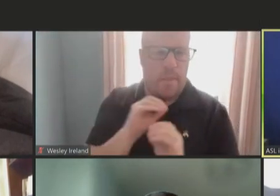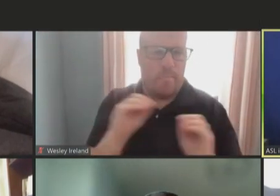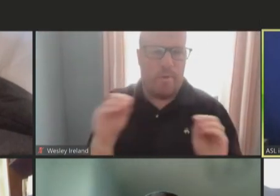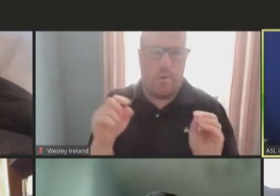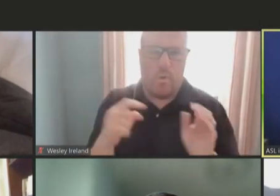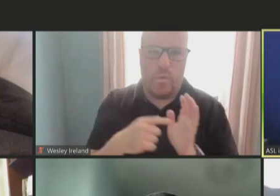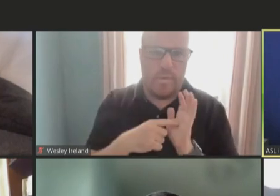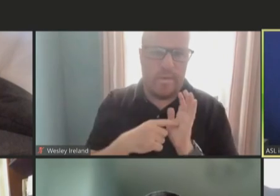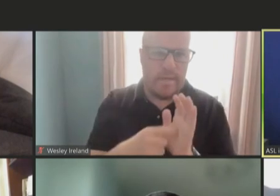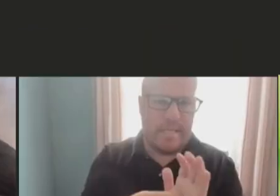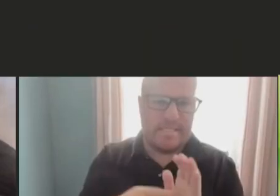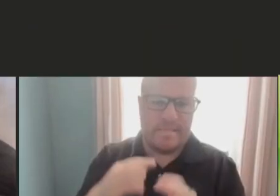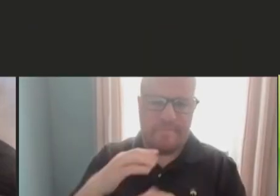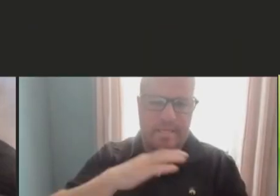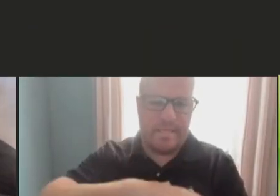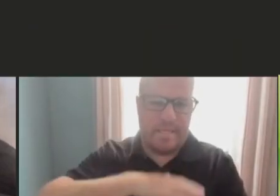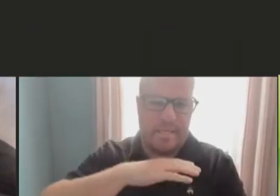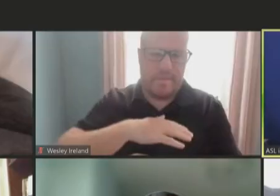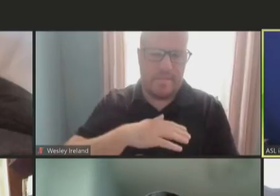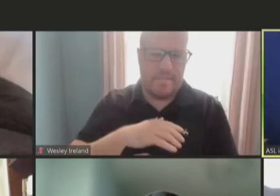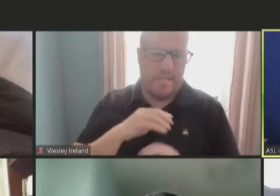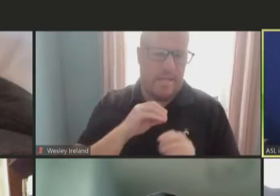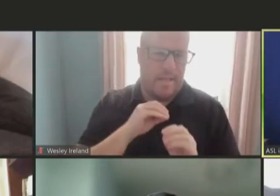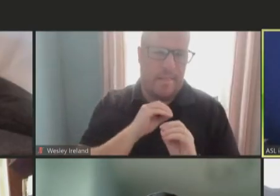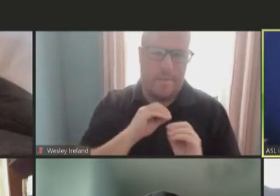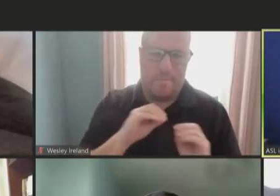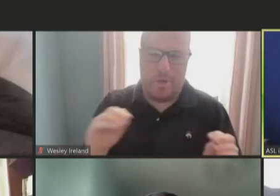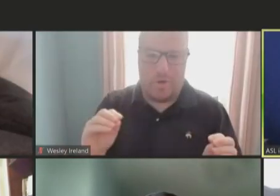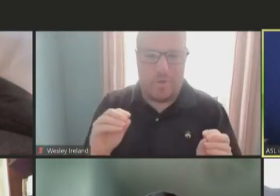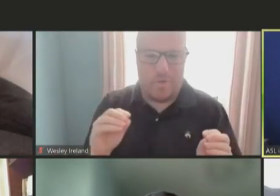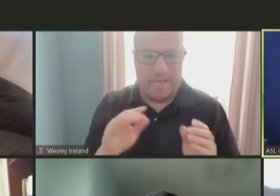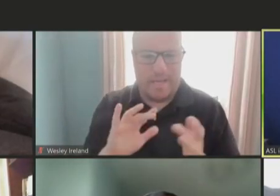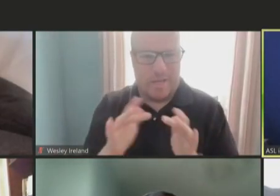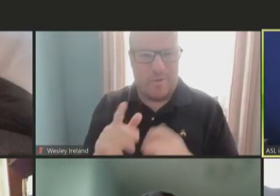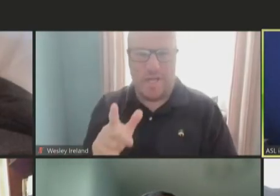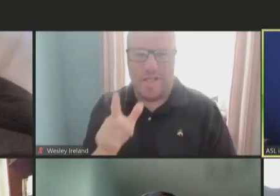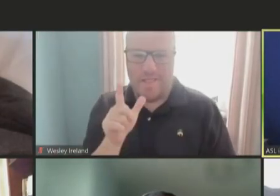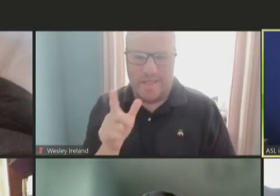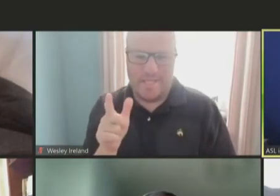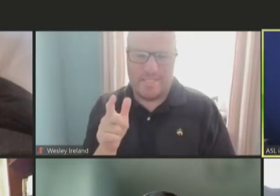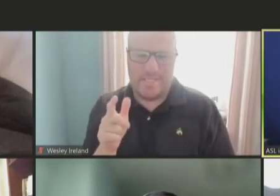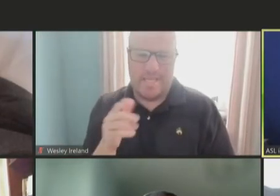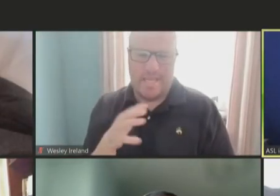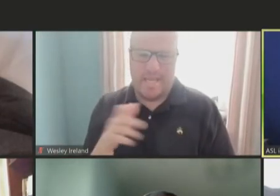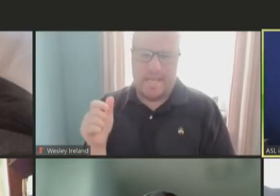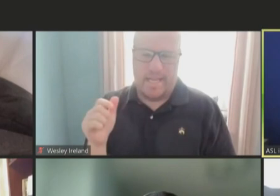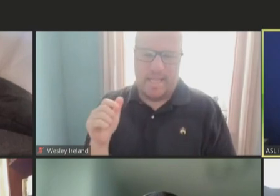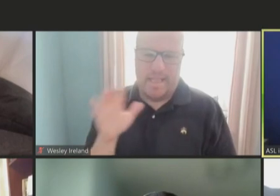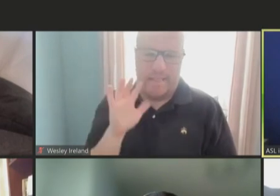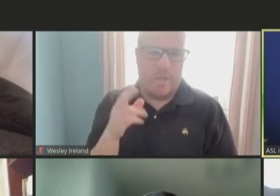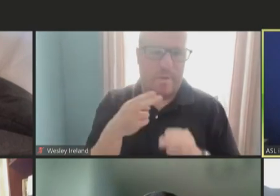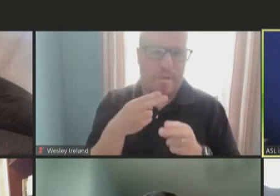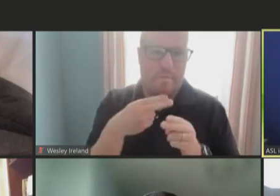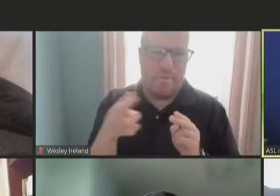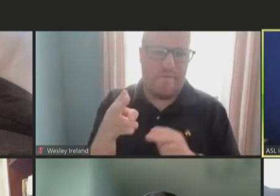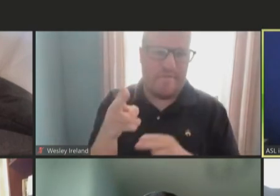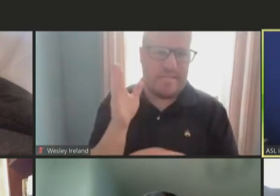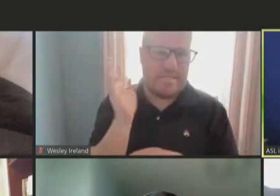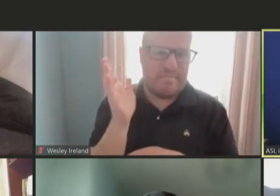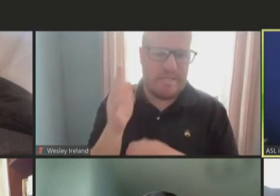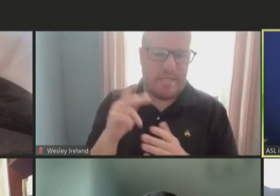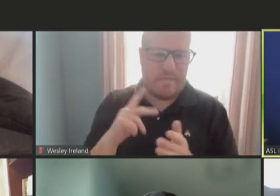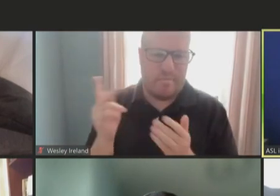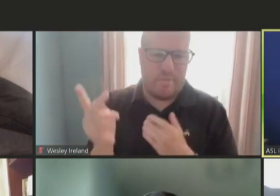services and CART services, but there won't be a rally and there will be no exhibit